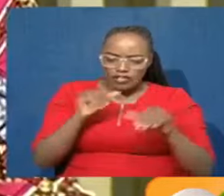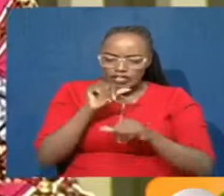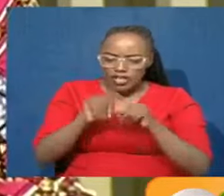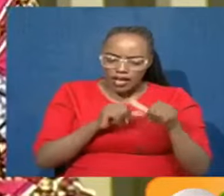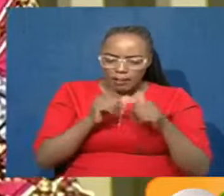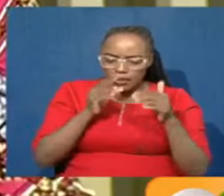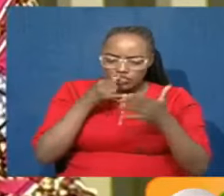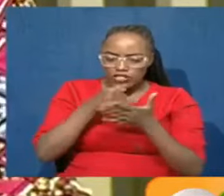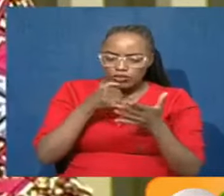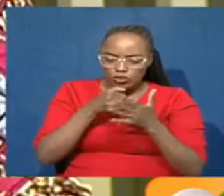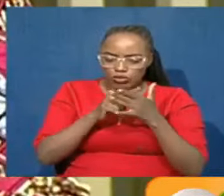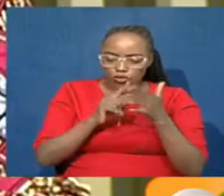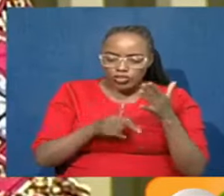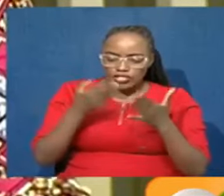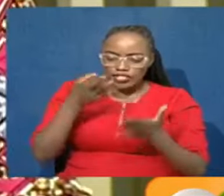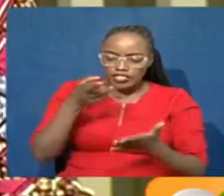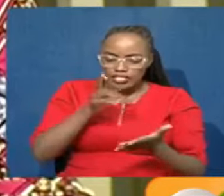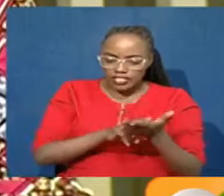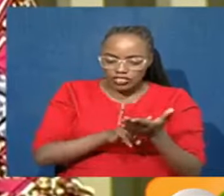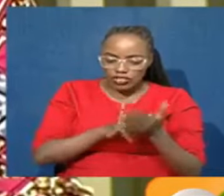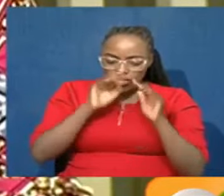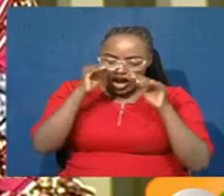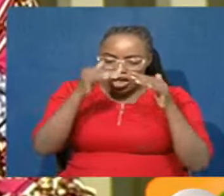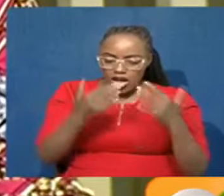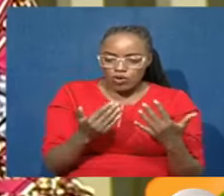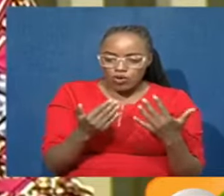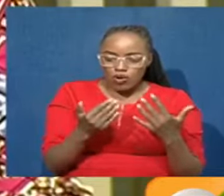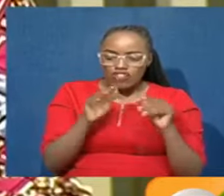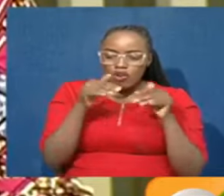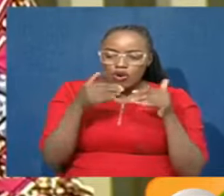to include registration of households